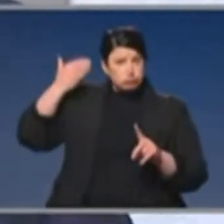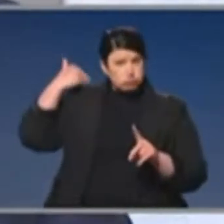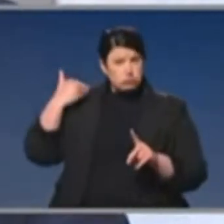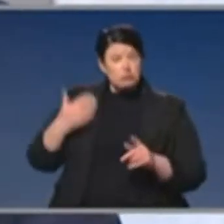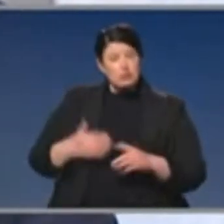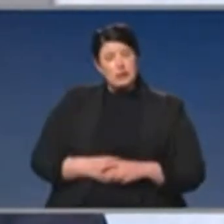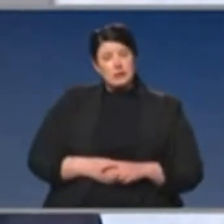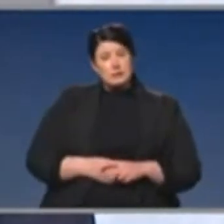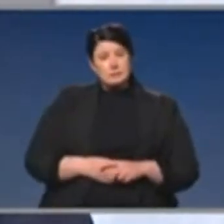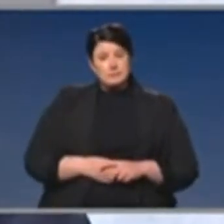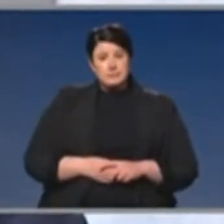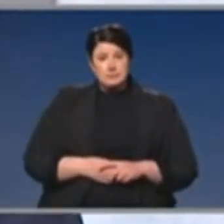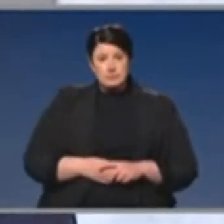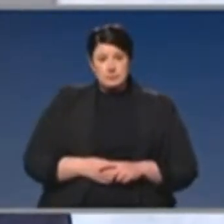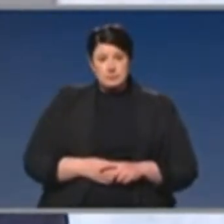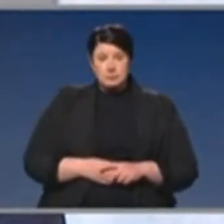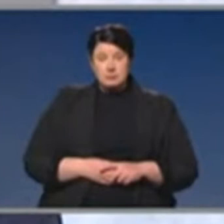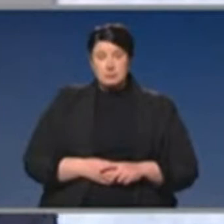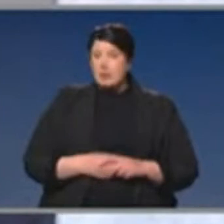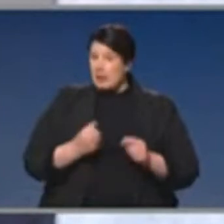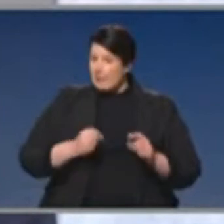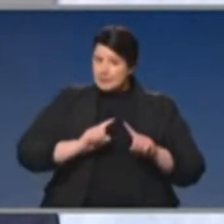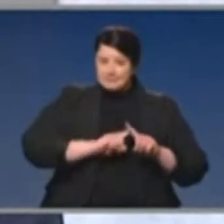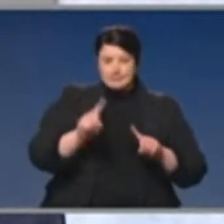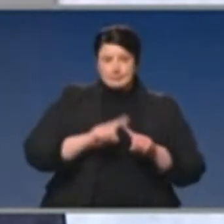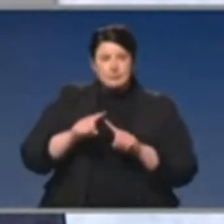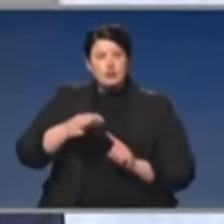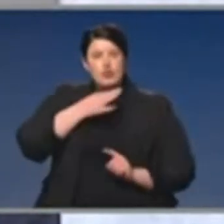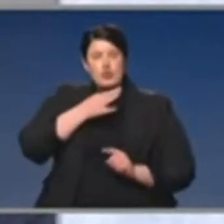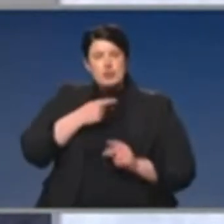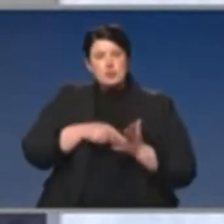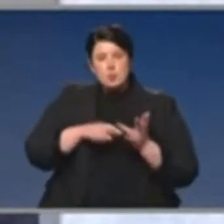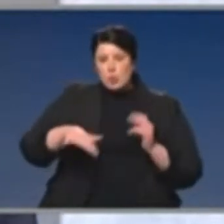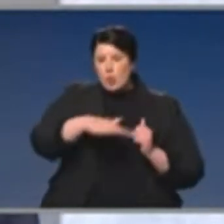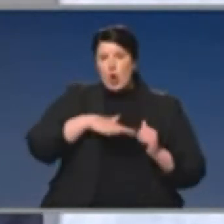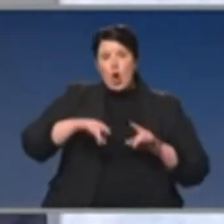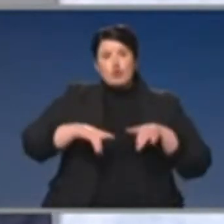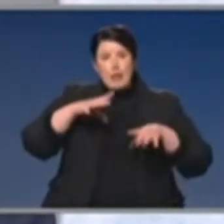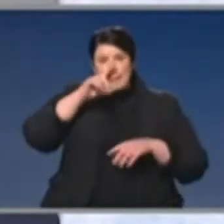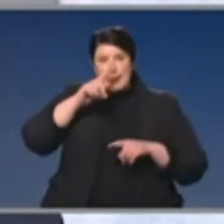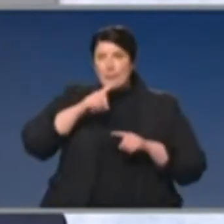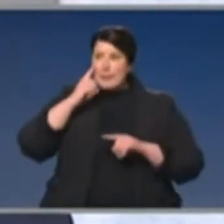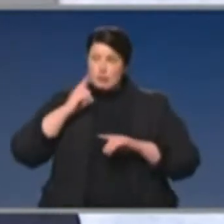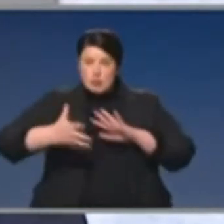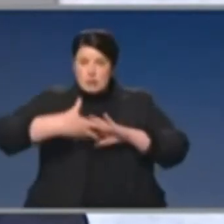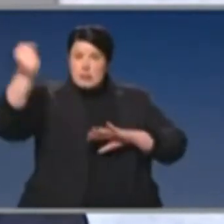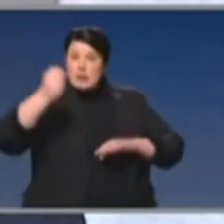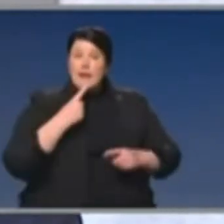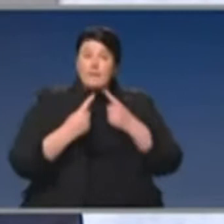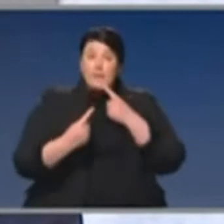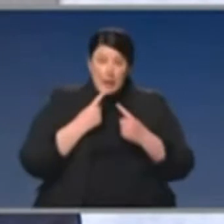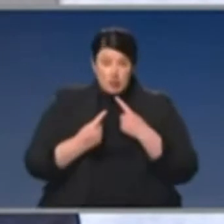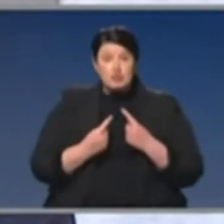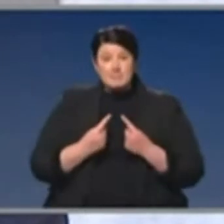on the strategy, indicated there are a range of threats there and state actors that we had to deal with, and we'll continue to do that. But